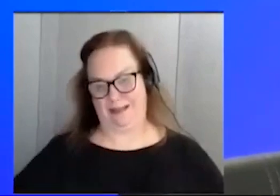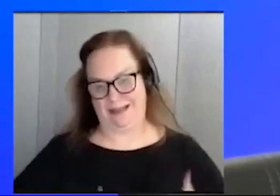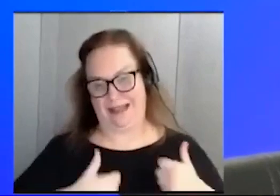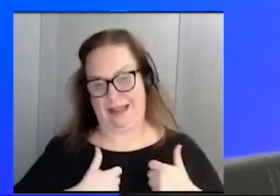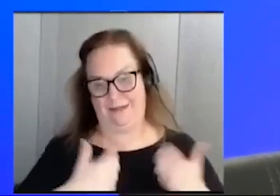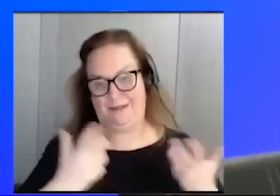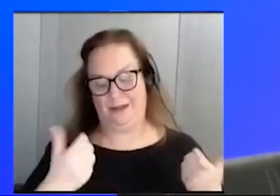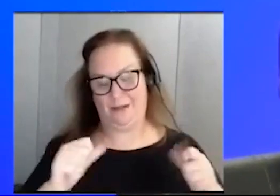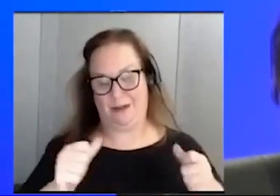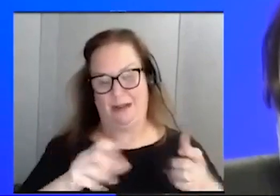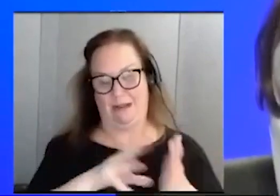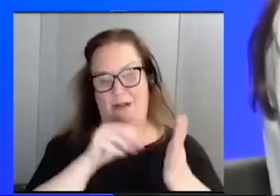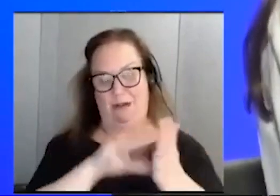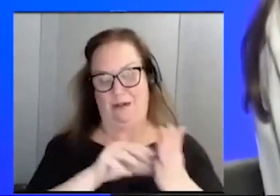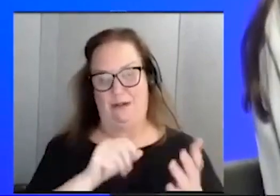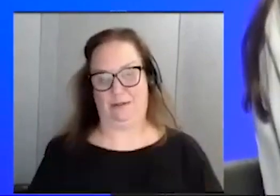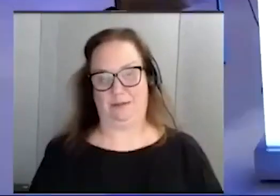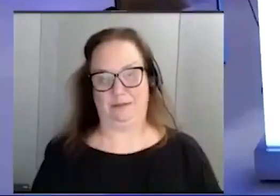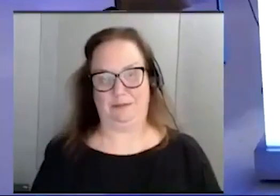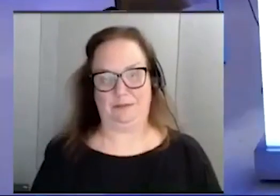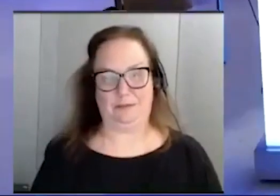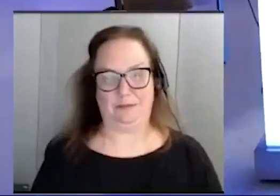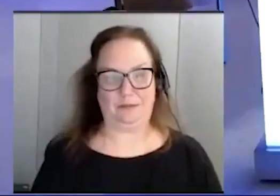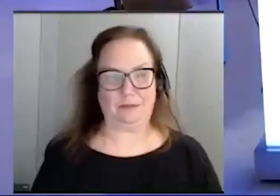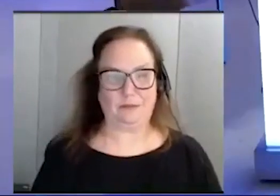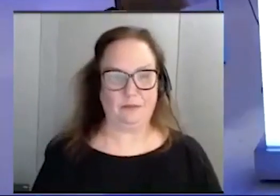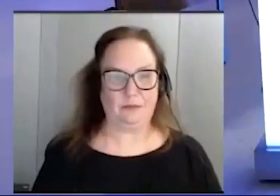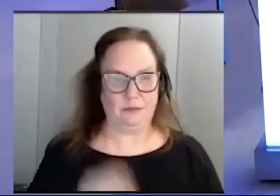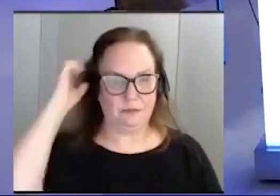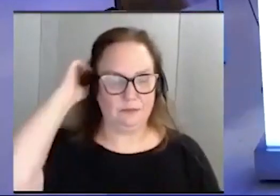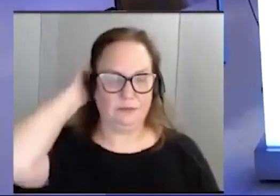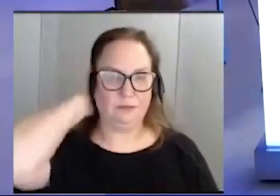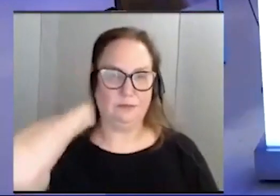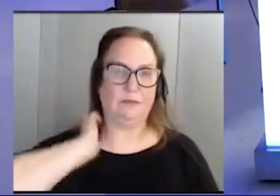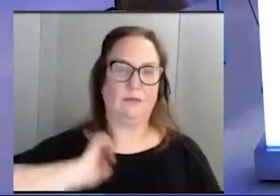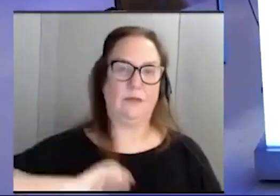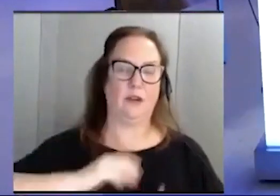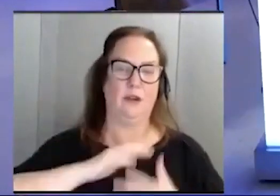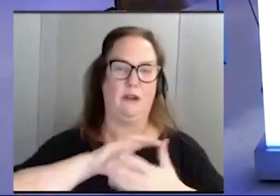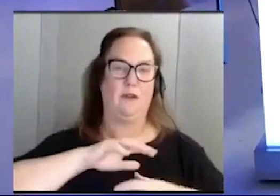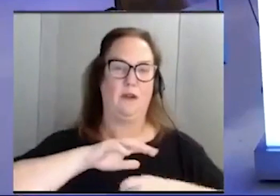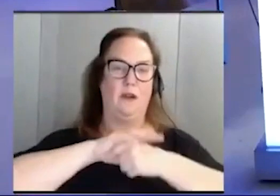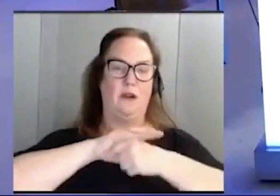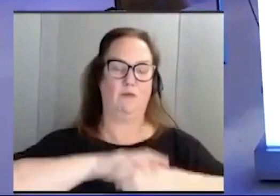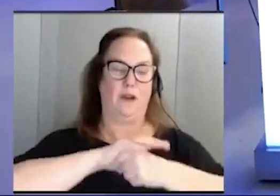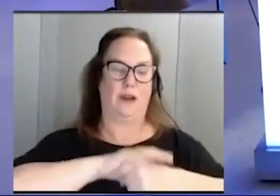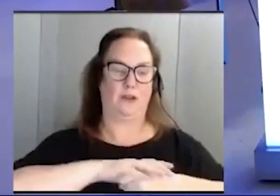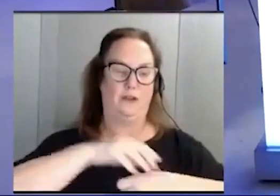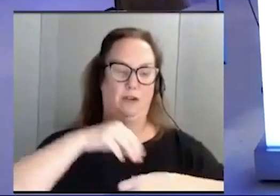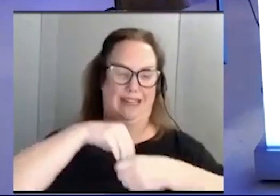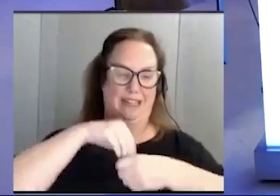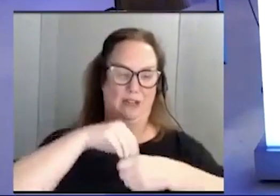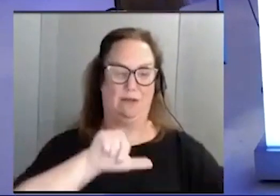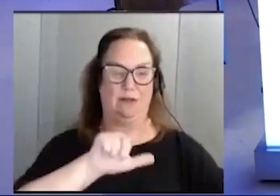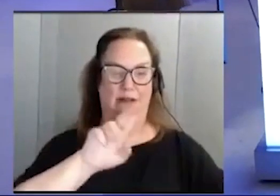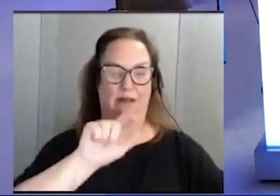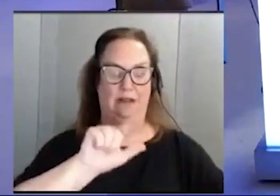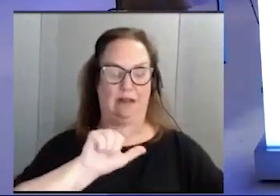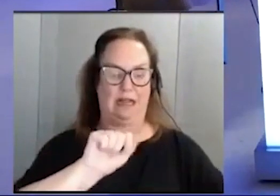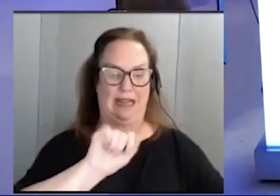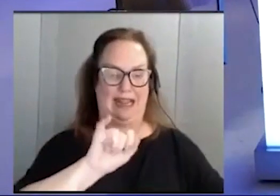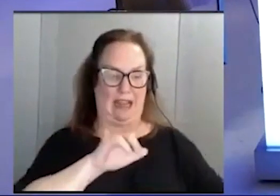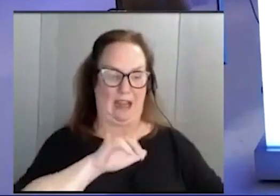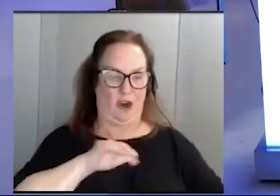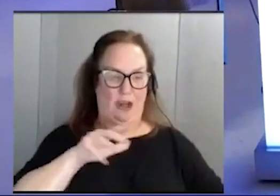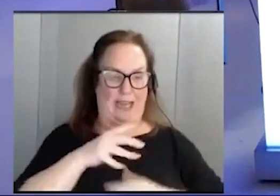to live with. And I know you've I had. think the challenge is that when you have a lot of pressure you're pushing into a lung, that air can escape around the tube